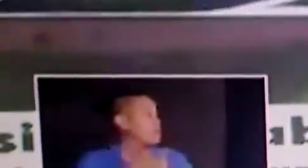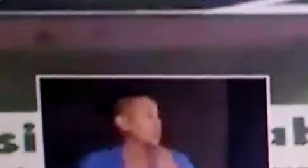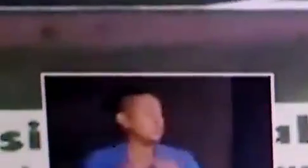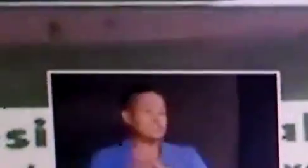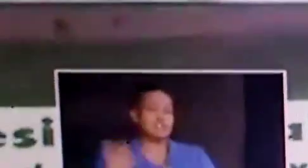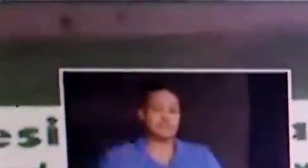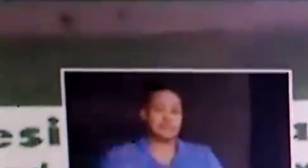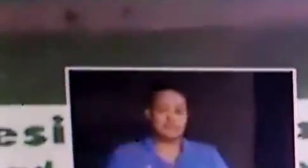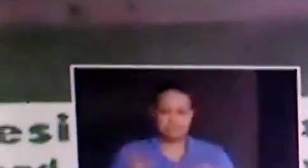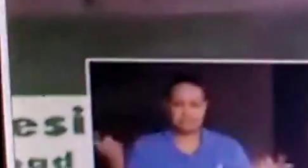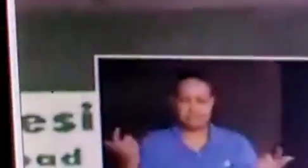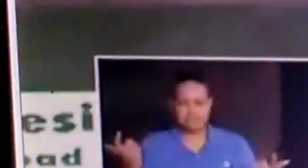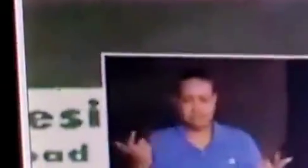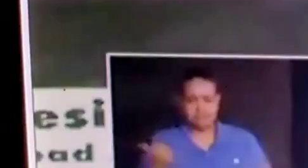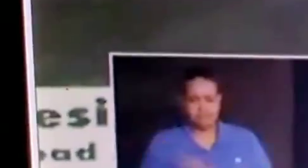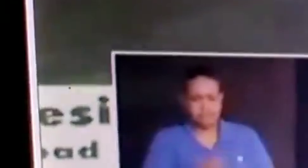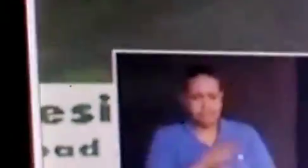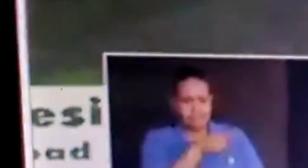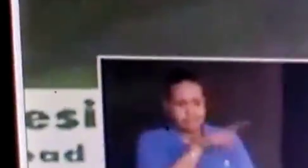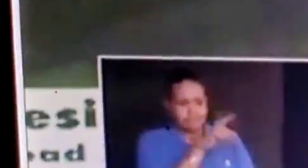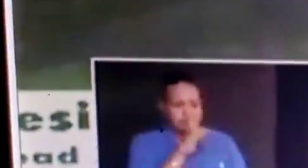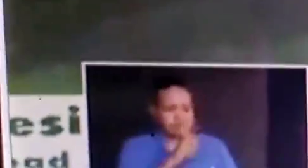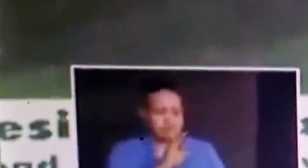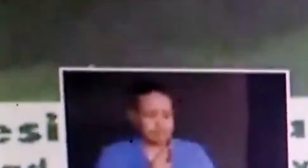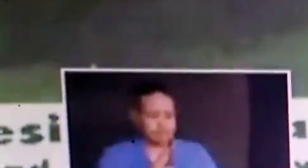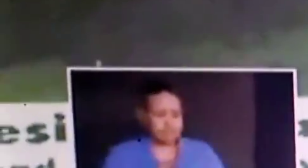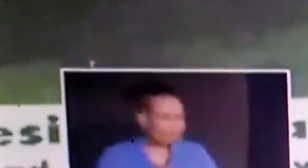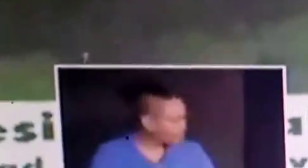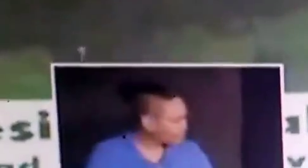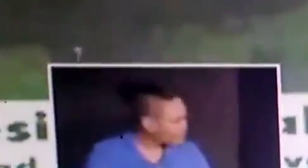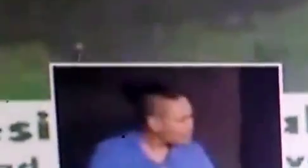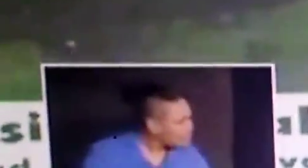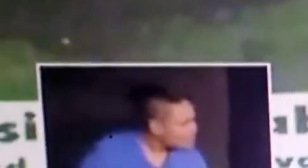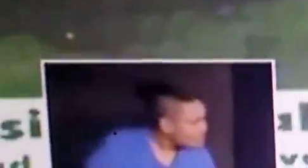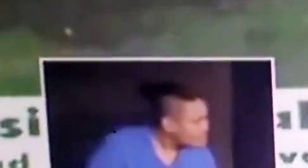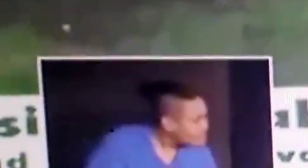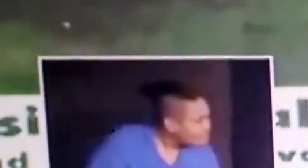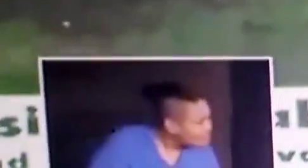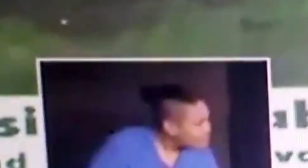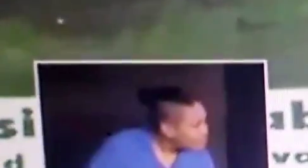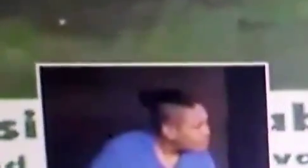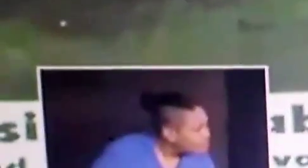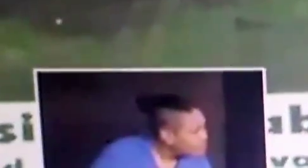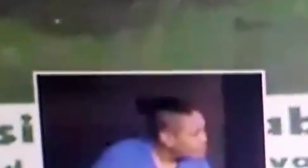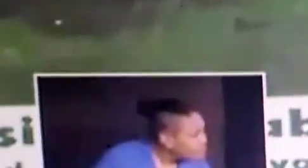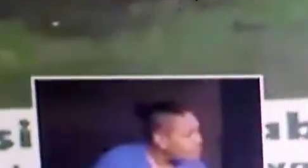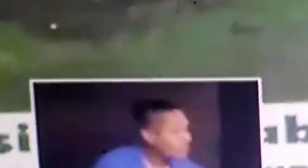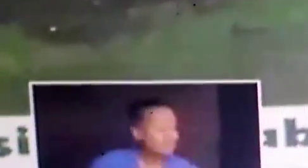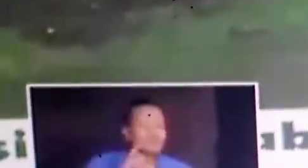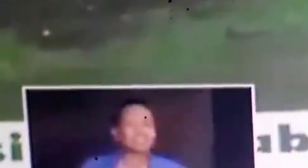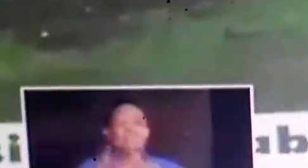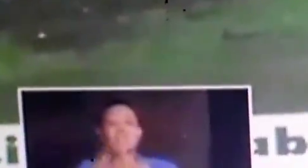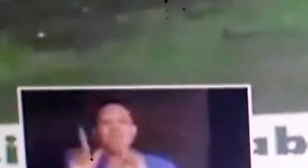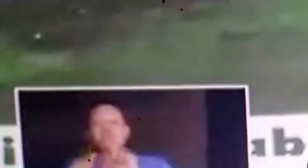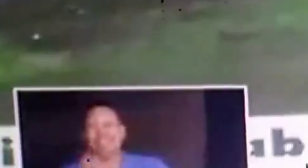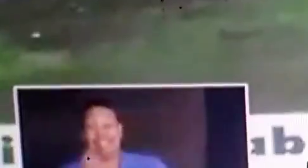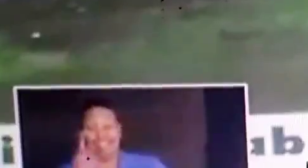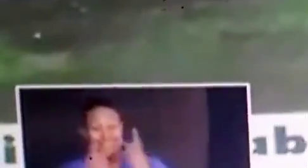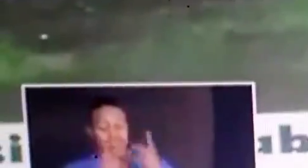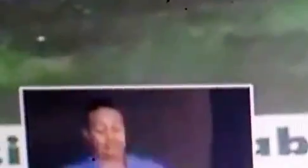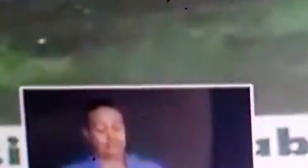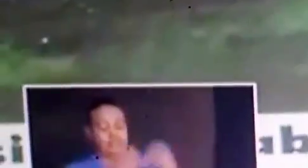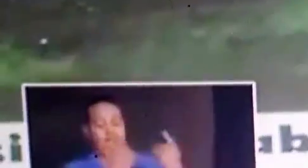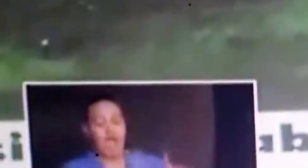monumental, and the primary expression is derived from an exploration of precedent and metaphor, presenting